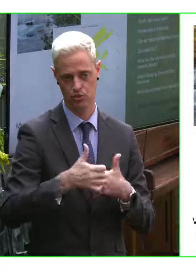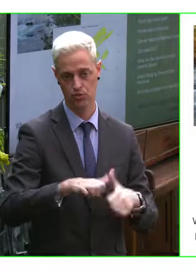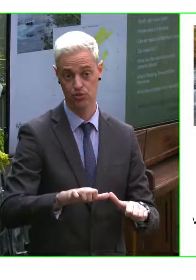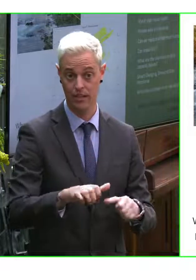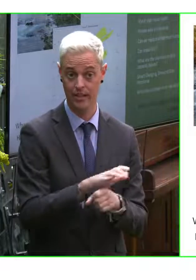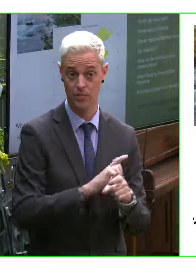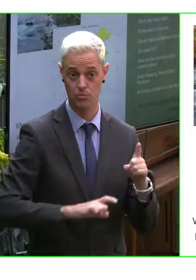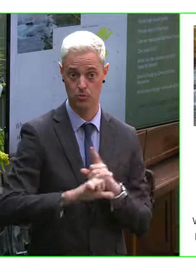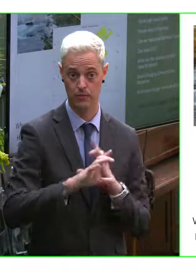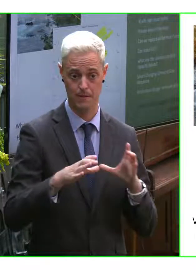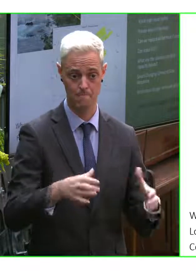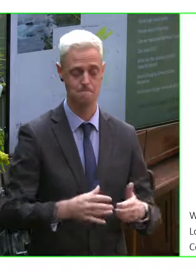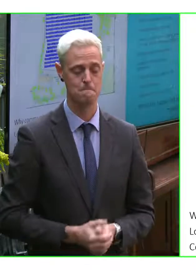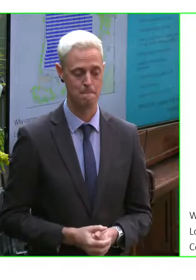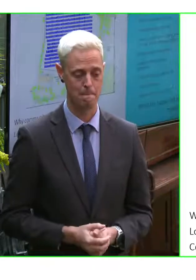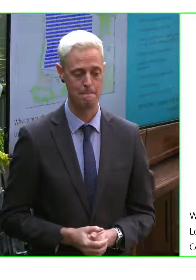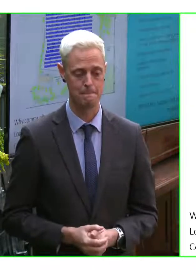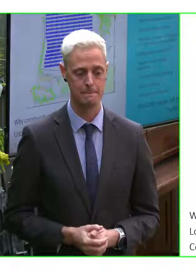community.